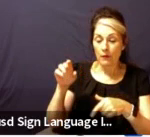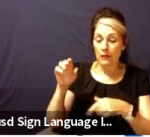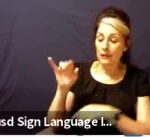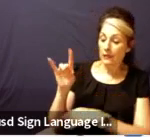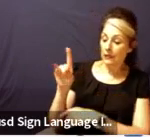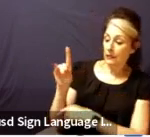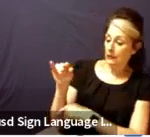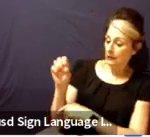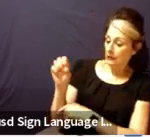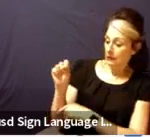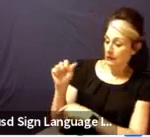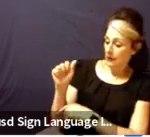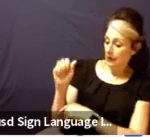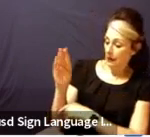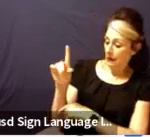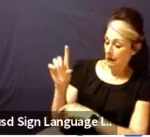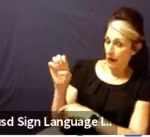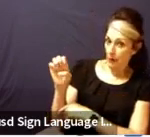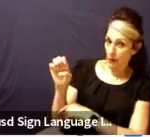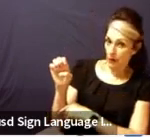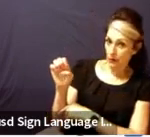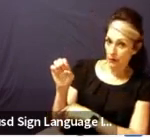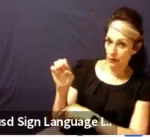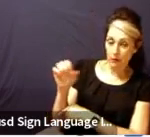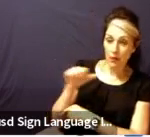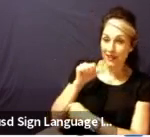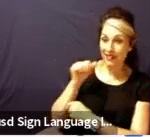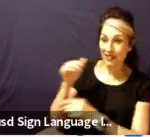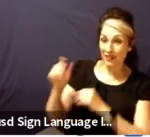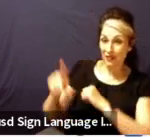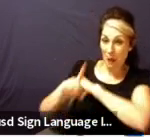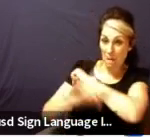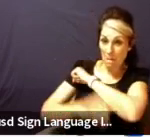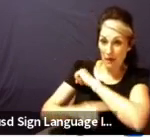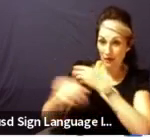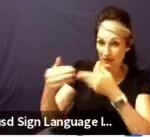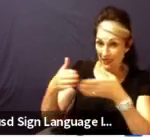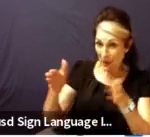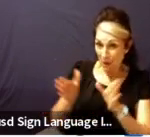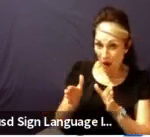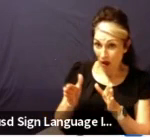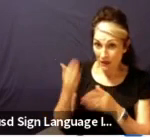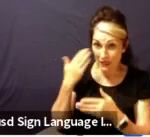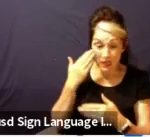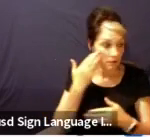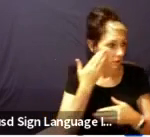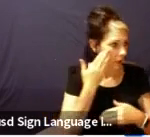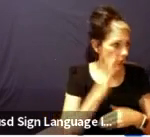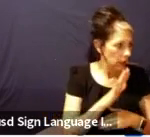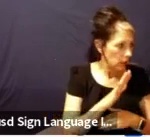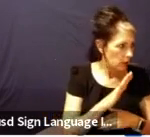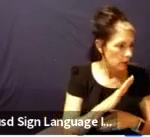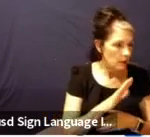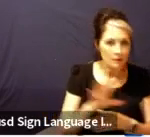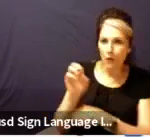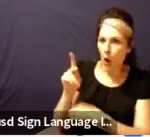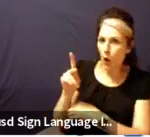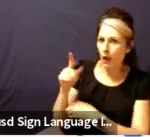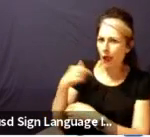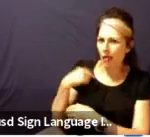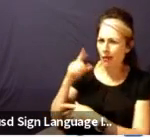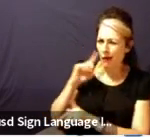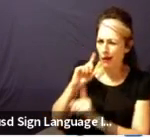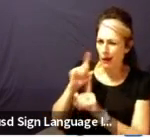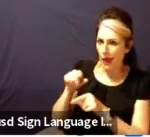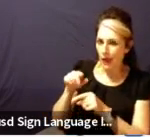box? Yeah, I don't know that particular question, so yes, I'm gonna Okay. let you answer that